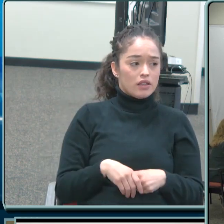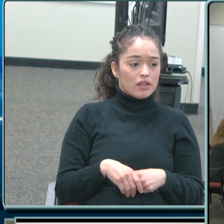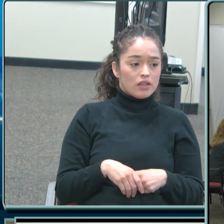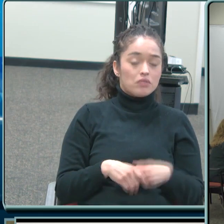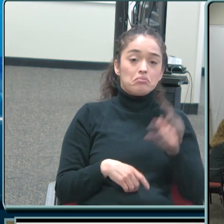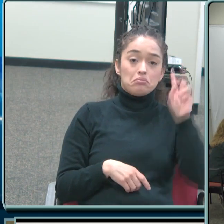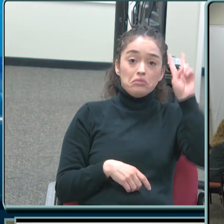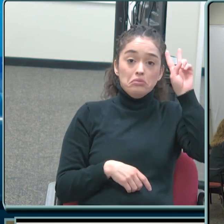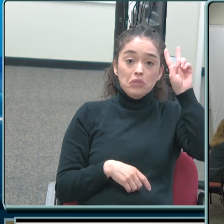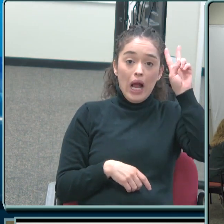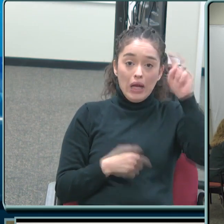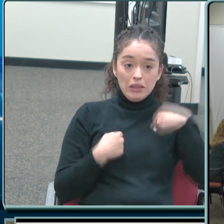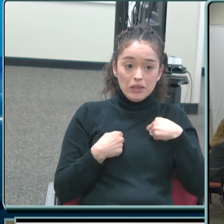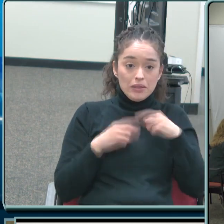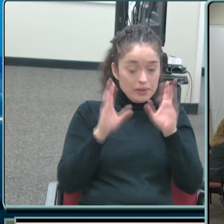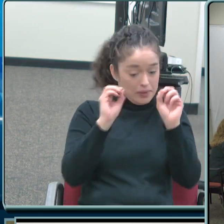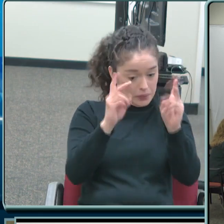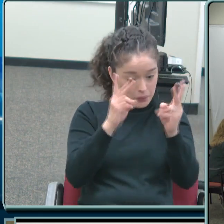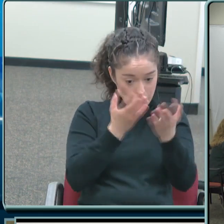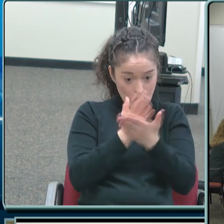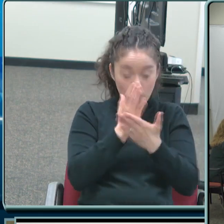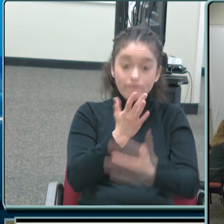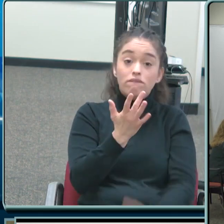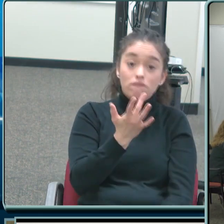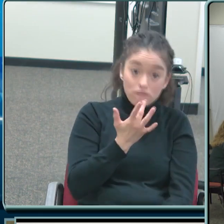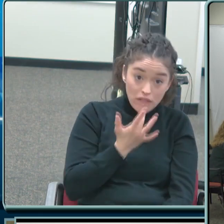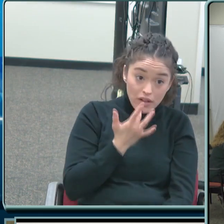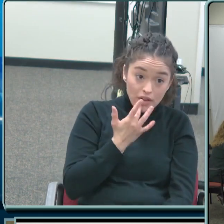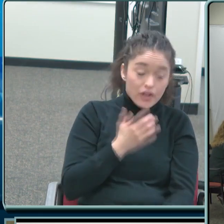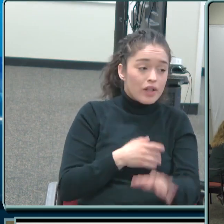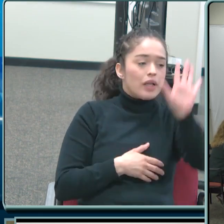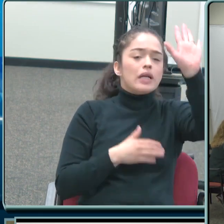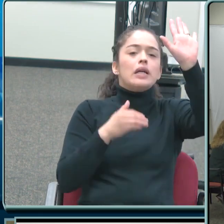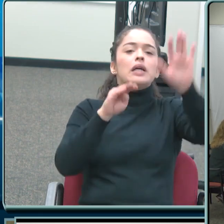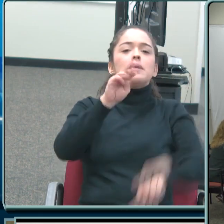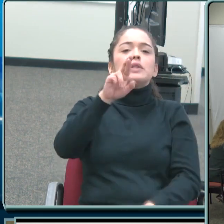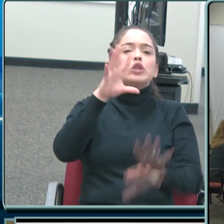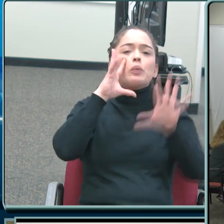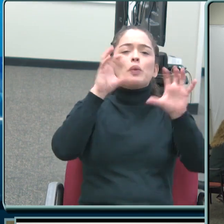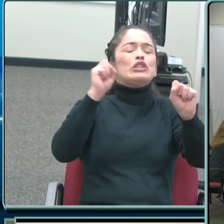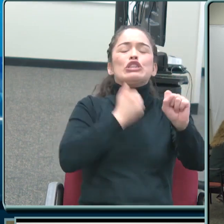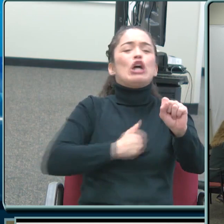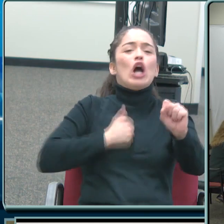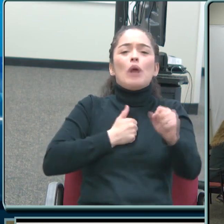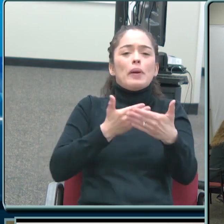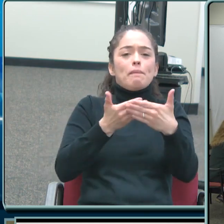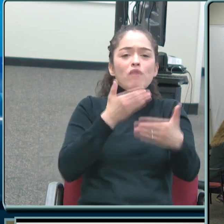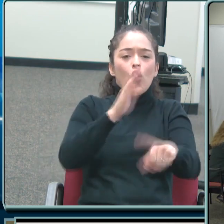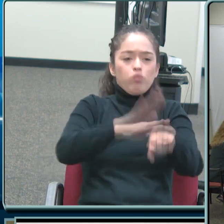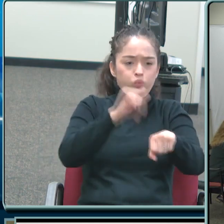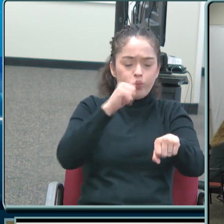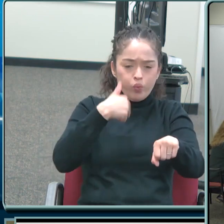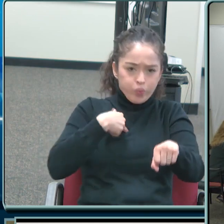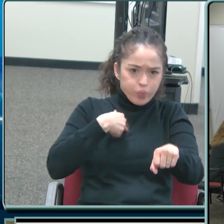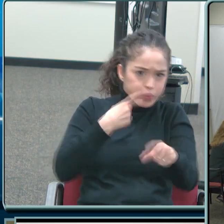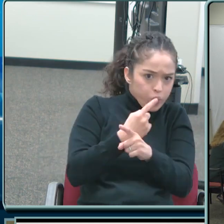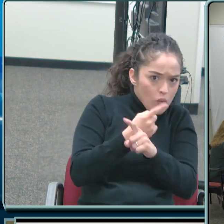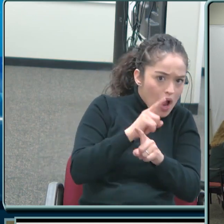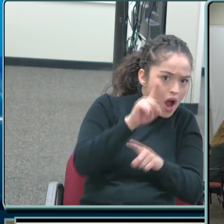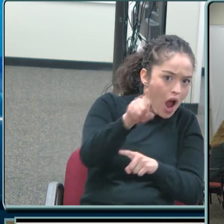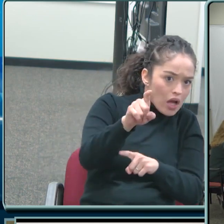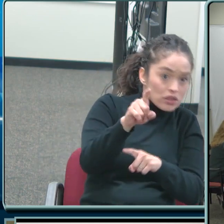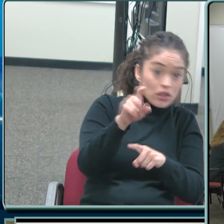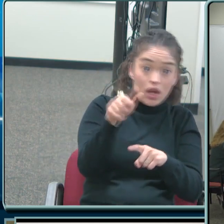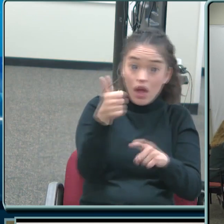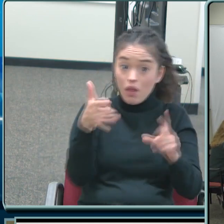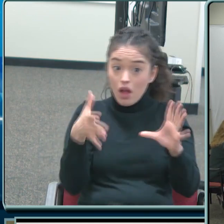Second? All right, all in favor? Mr. President? Yes. Sorry, before you call the roll, it would be appropriate to ask if there are any comments